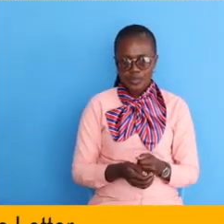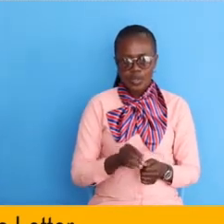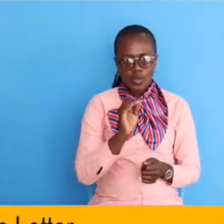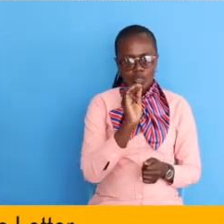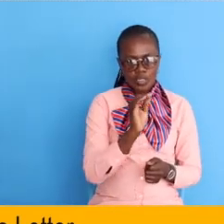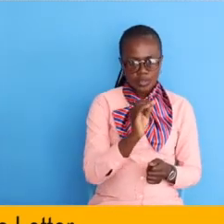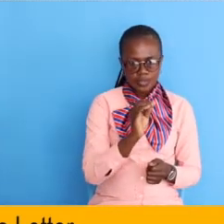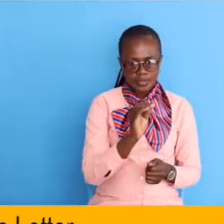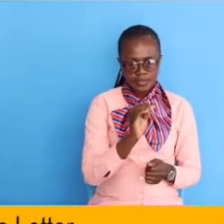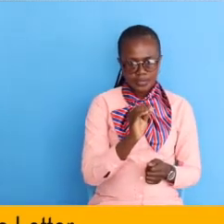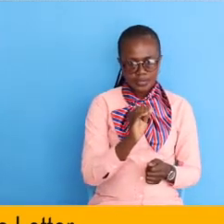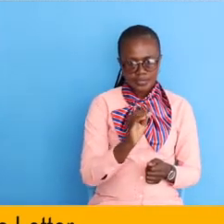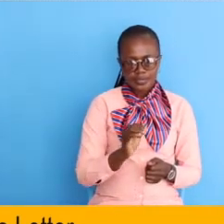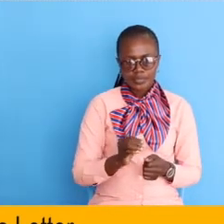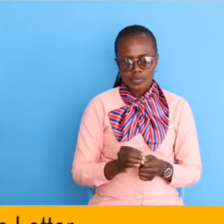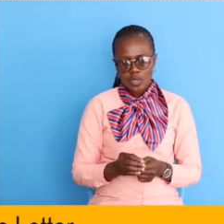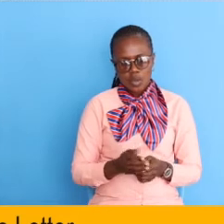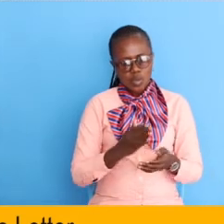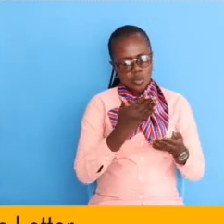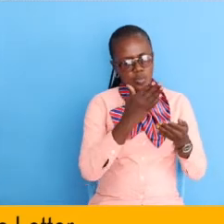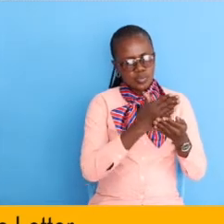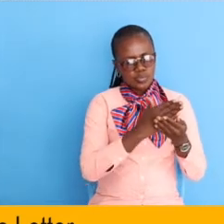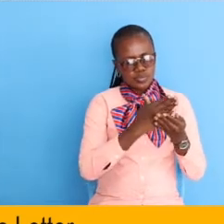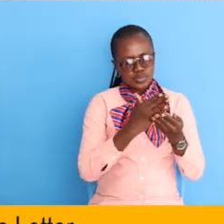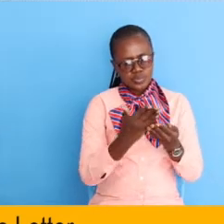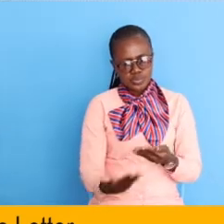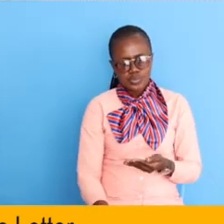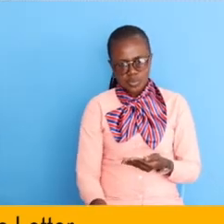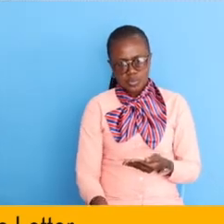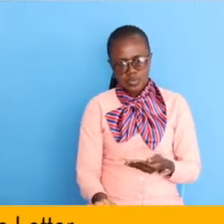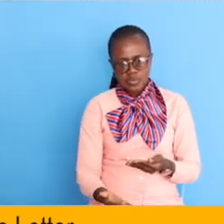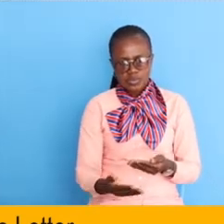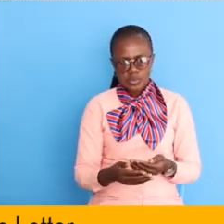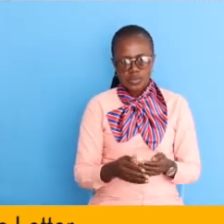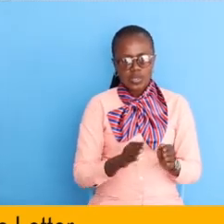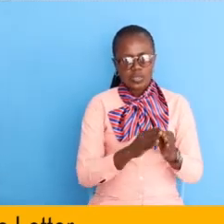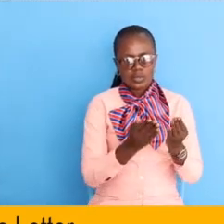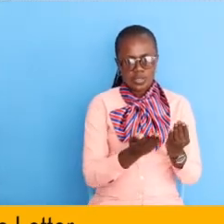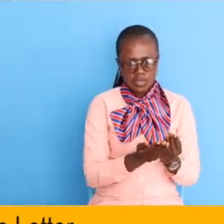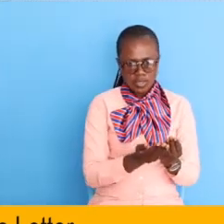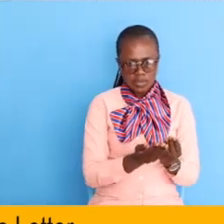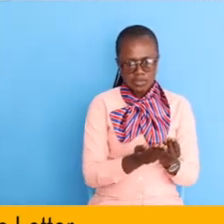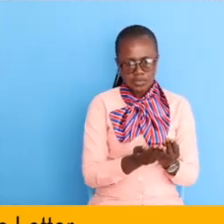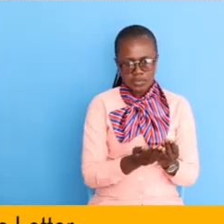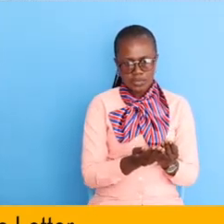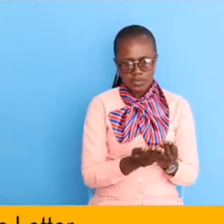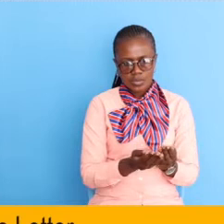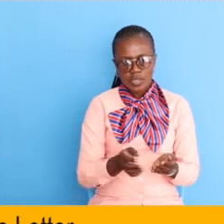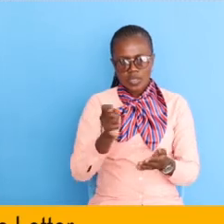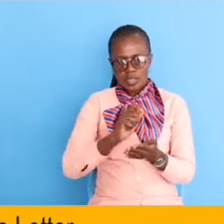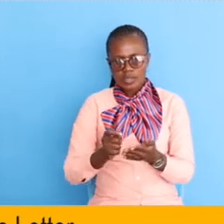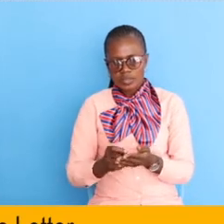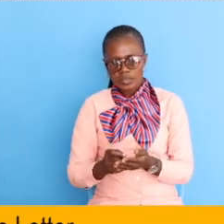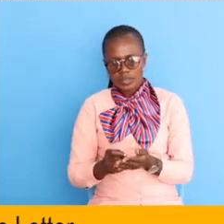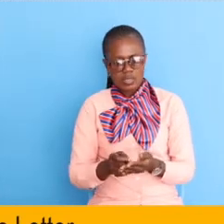Write a letter to the wholesaler ordering books and stationaries of your demand. Use